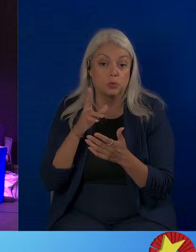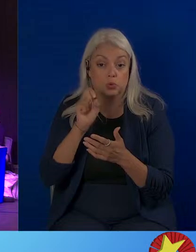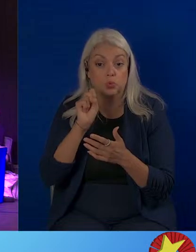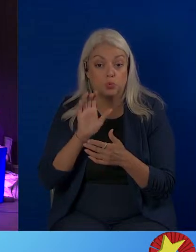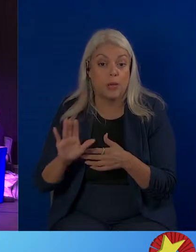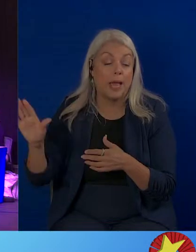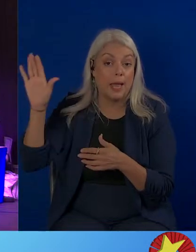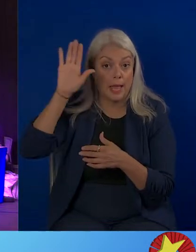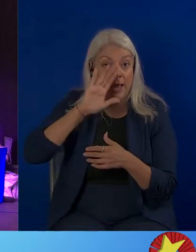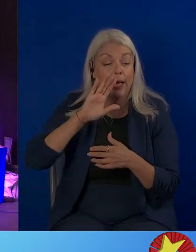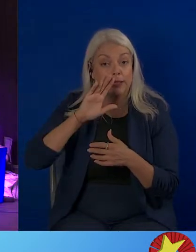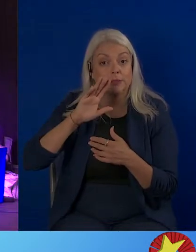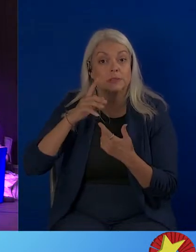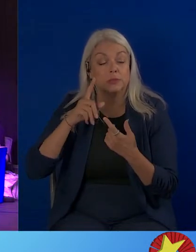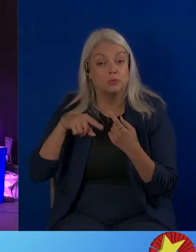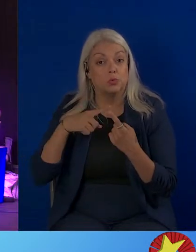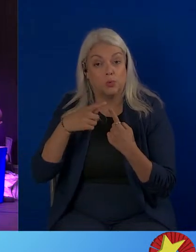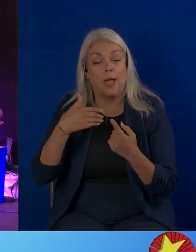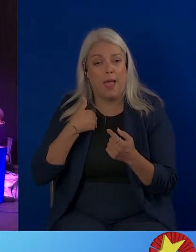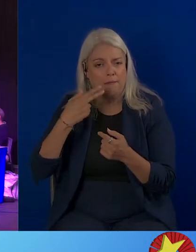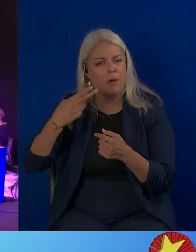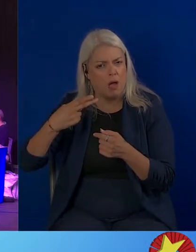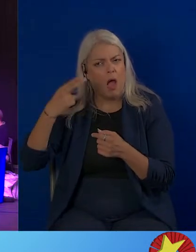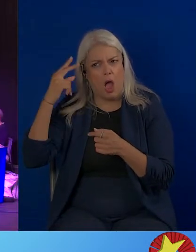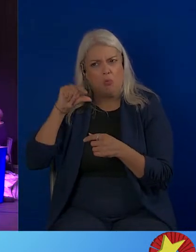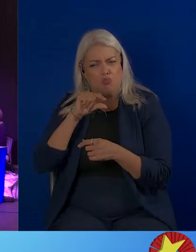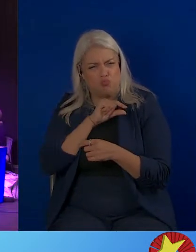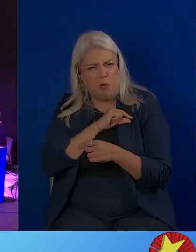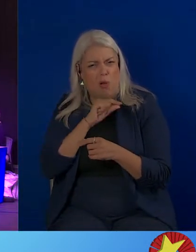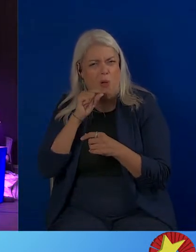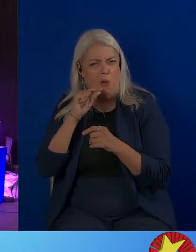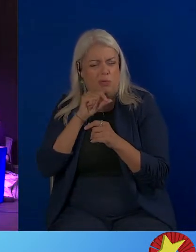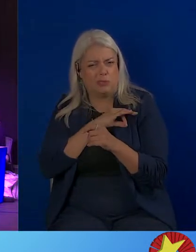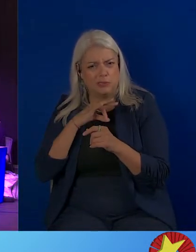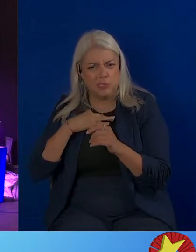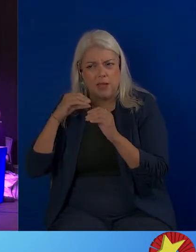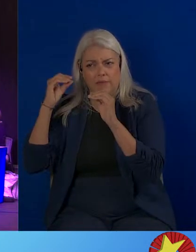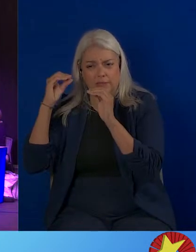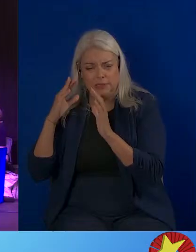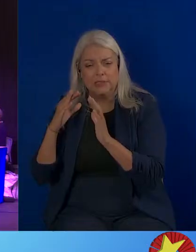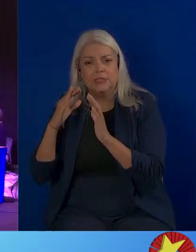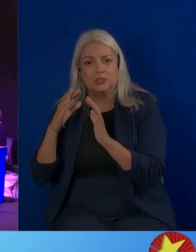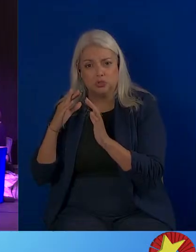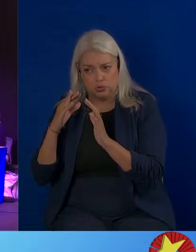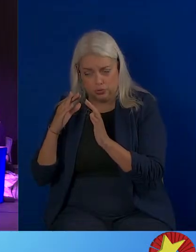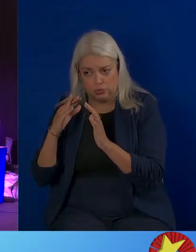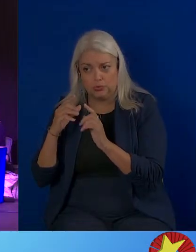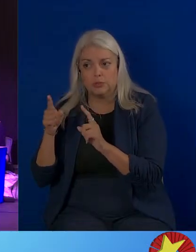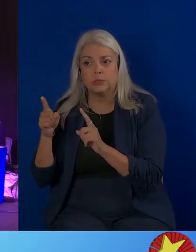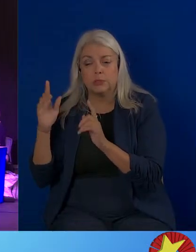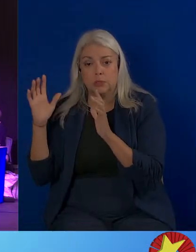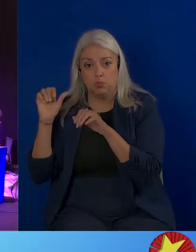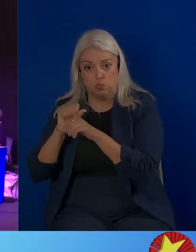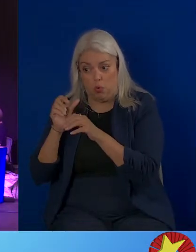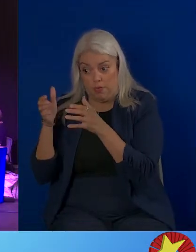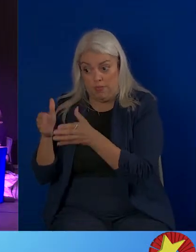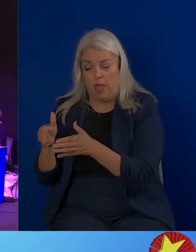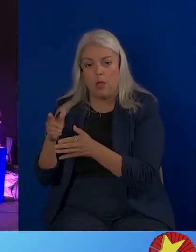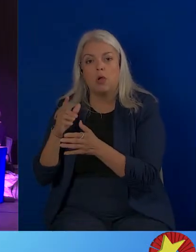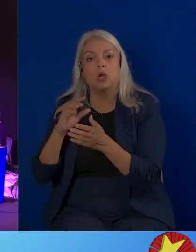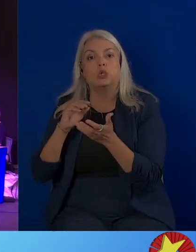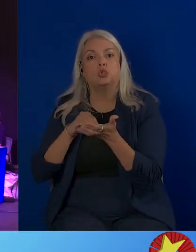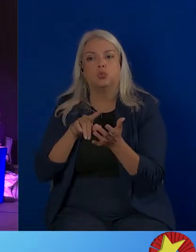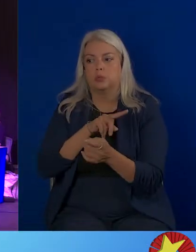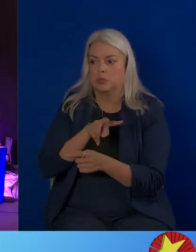when you have higher quality staff members and teachers, you attract students. You attract more numbers